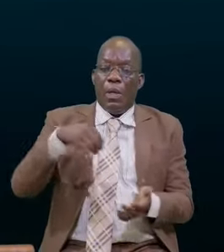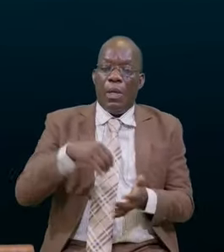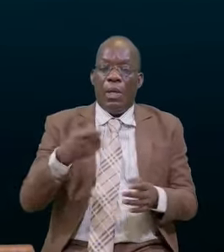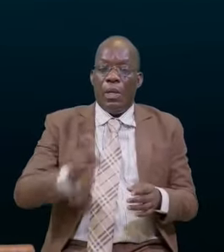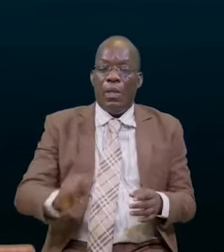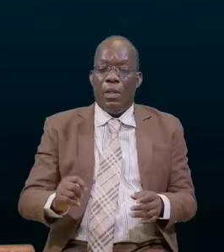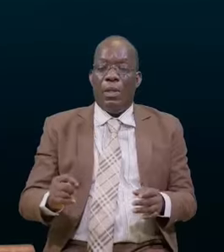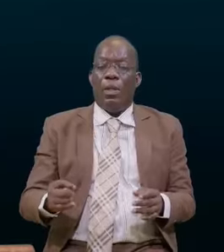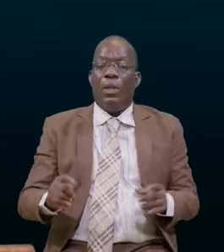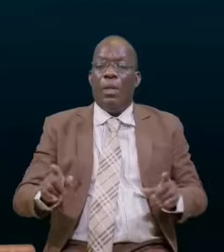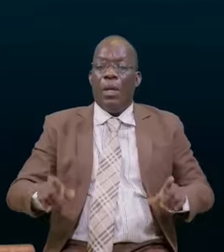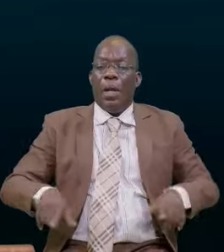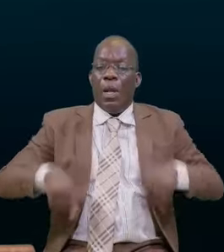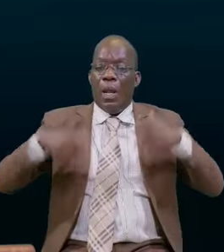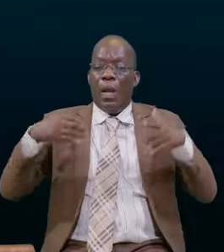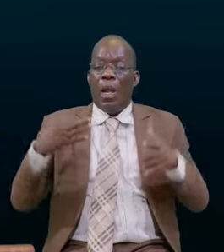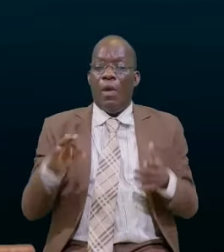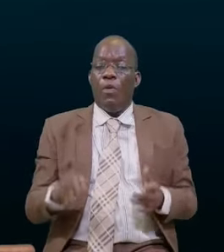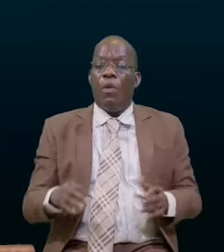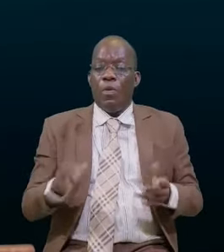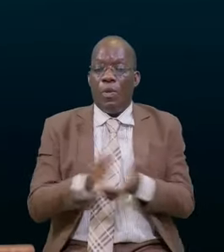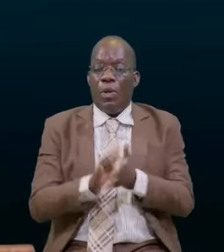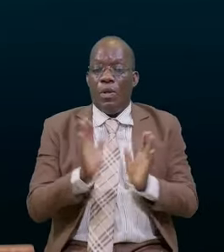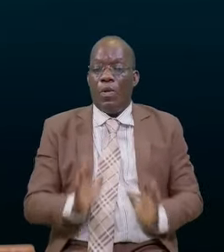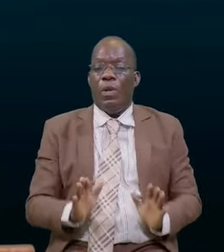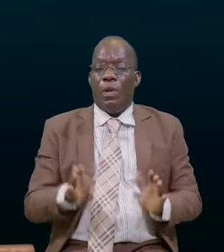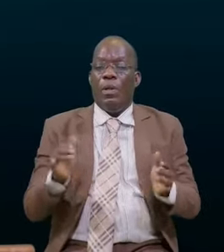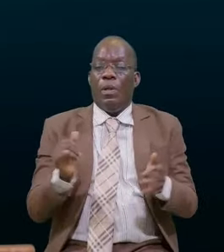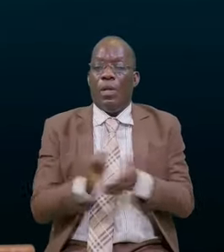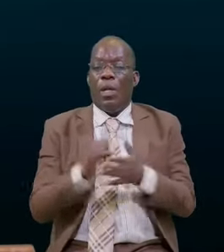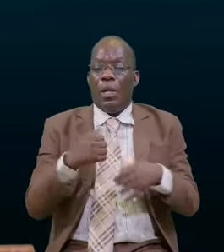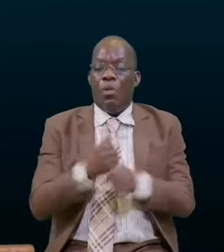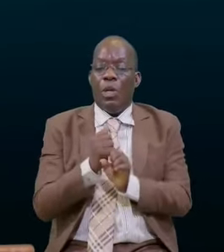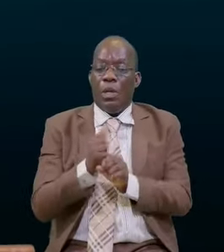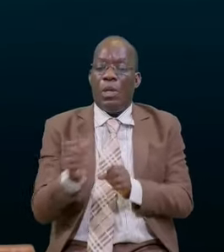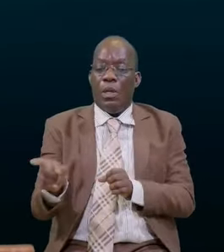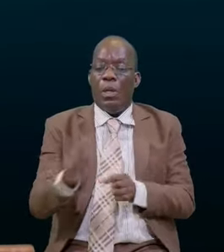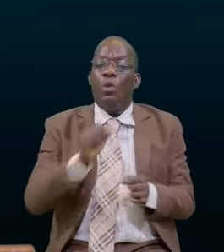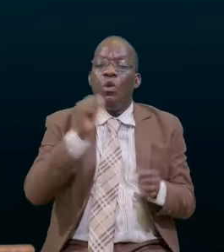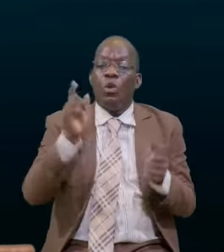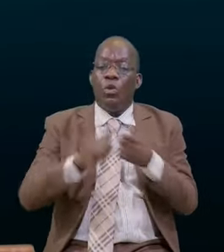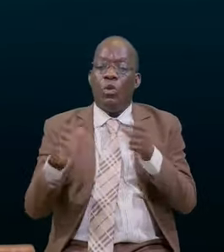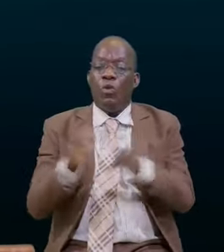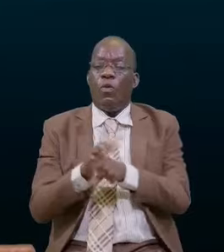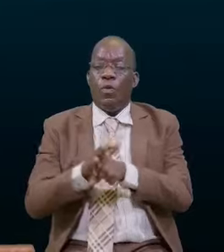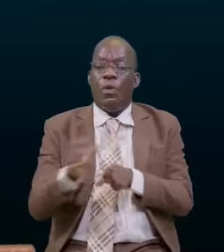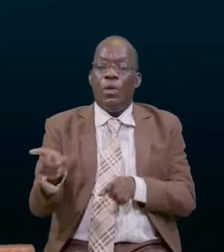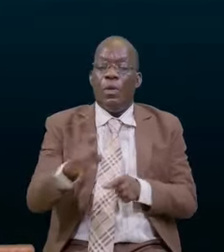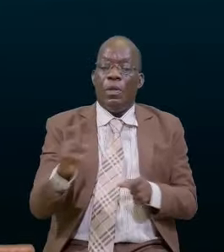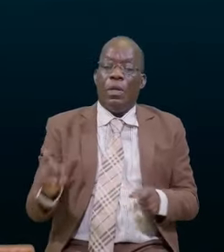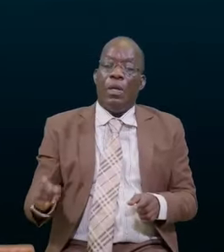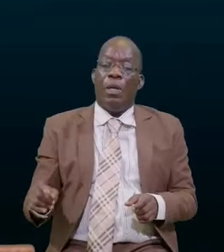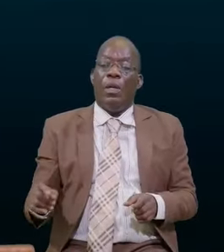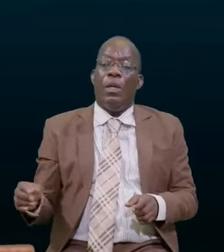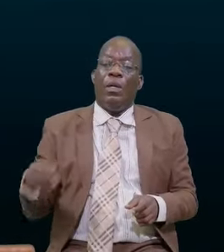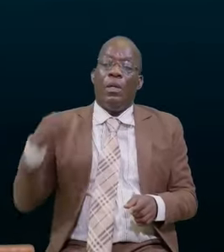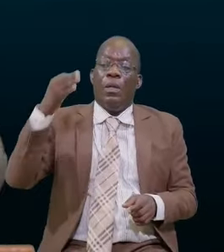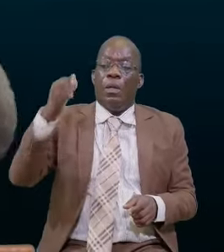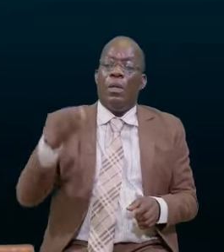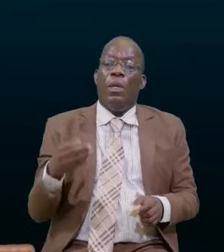and to really hinder them from being able to fulfill their Destiny these are little foxes little attitudes character